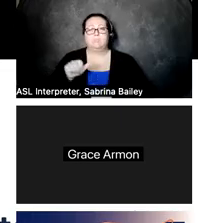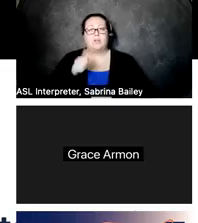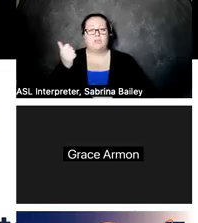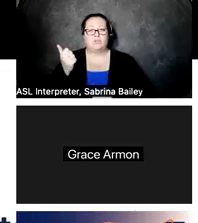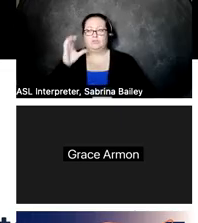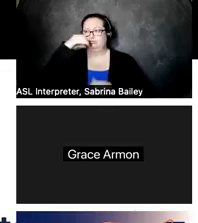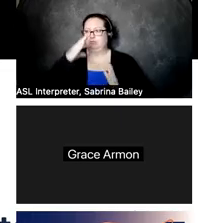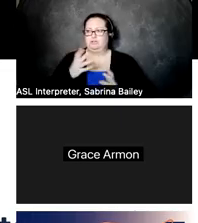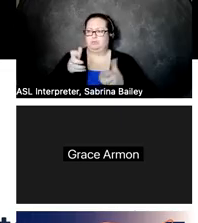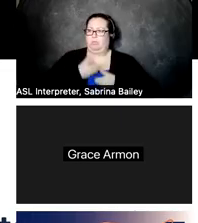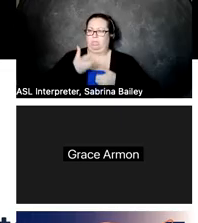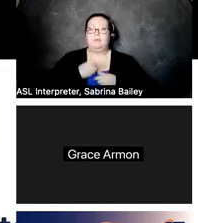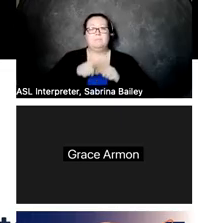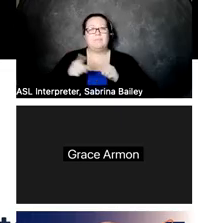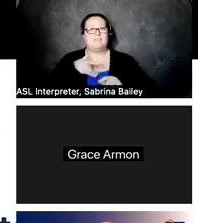stranger.